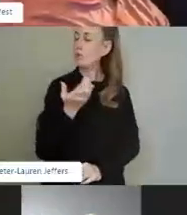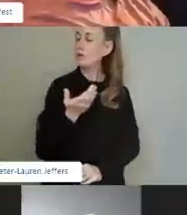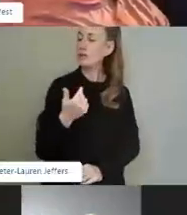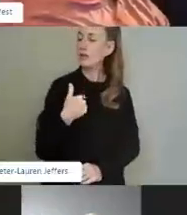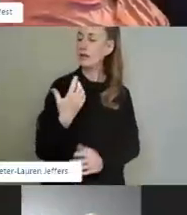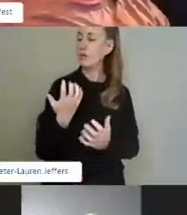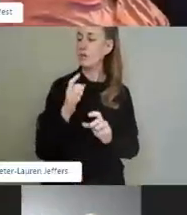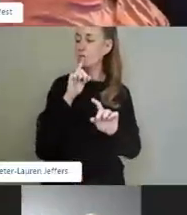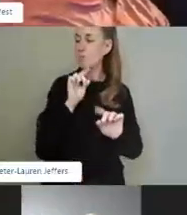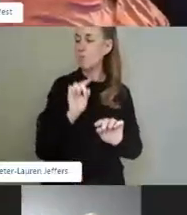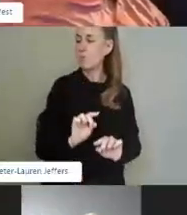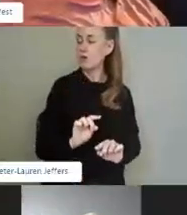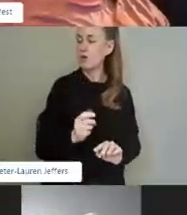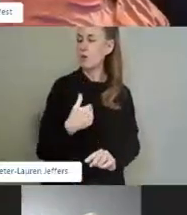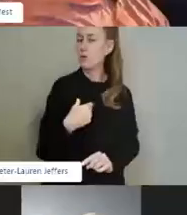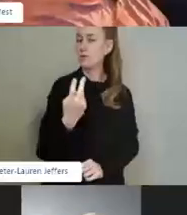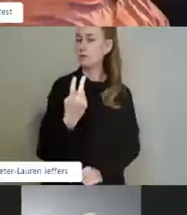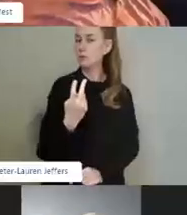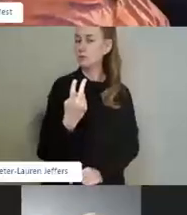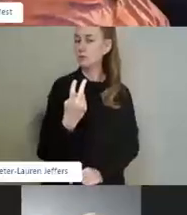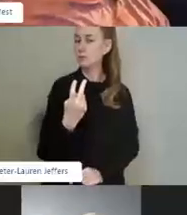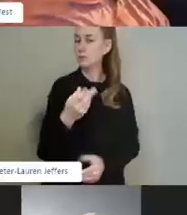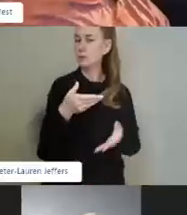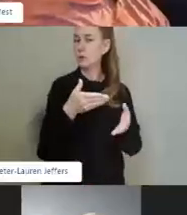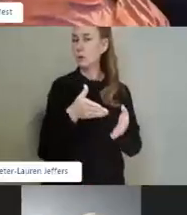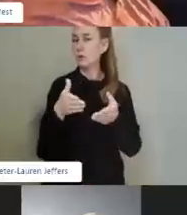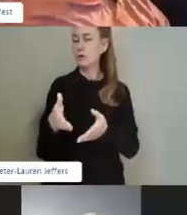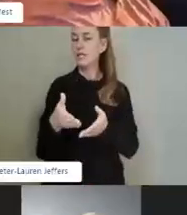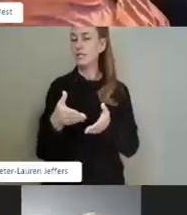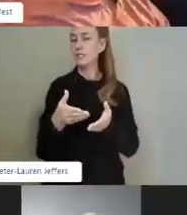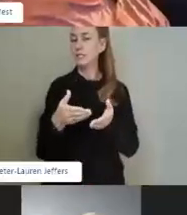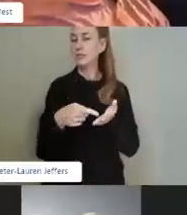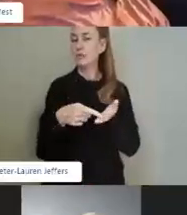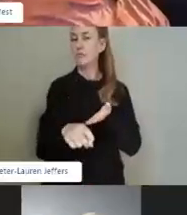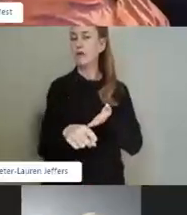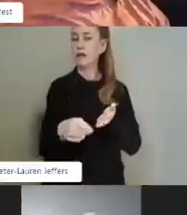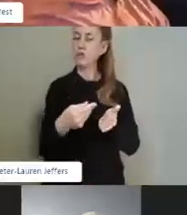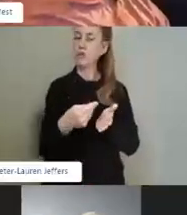report on is we have 2 ways that we are funding the centers right